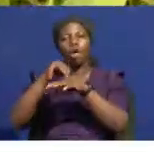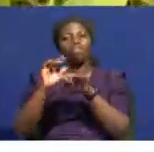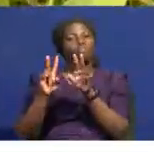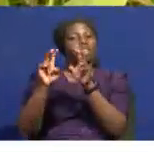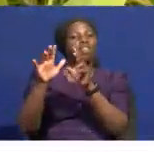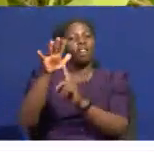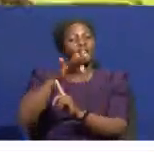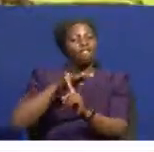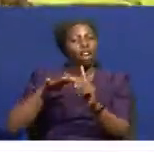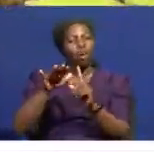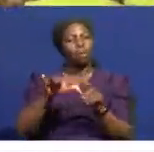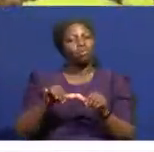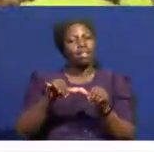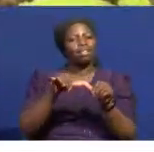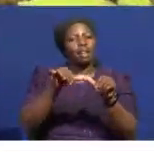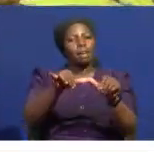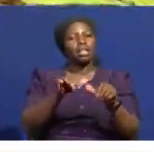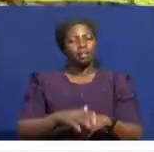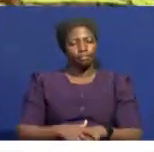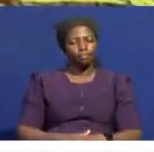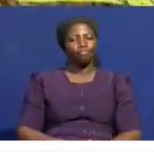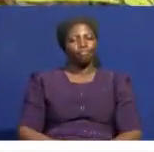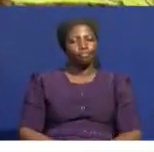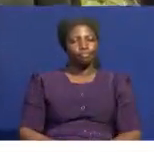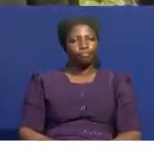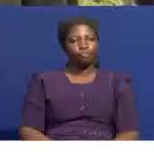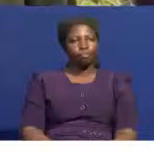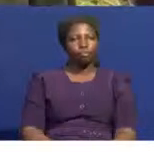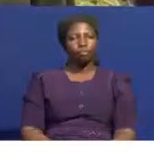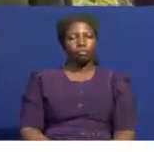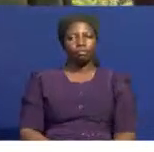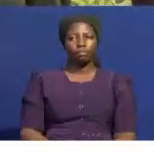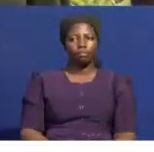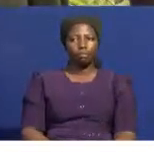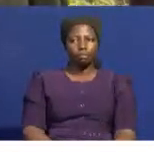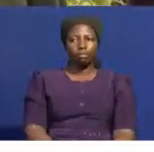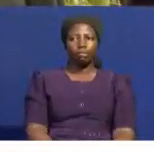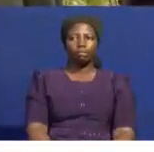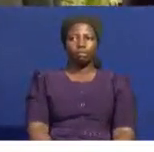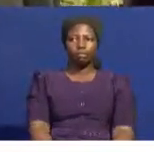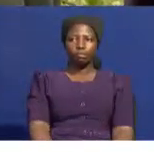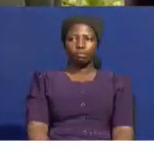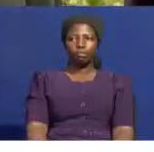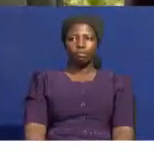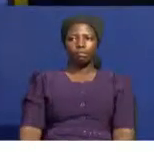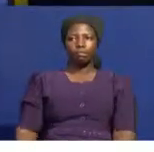environmental sustainability. Nora Mwangi reporting for Legends Edition.